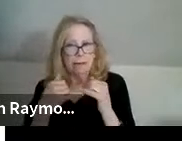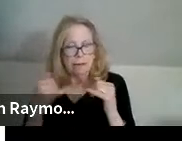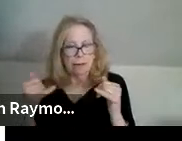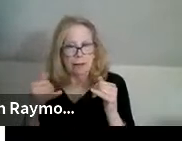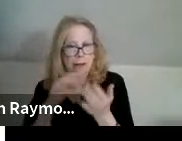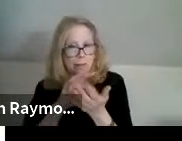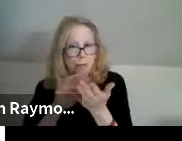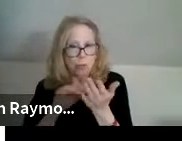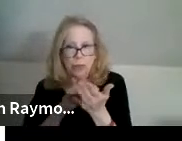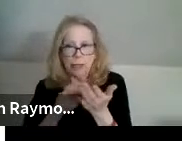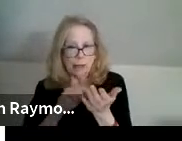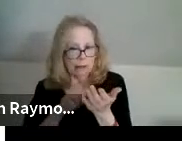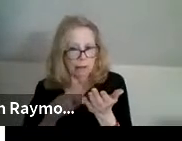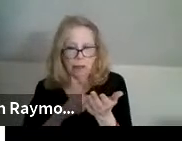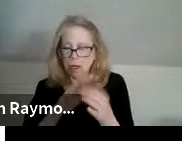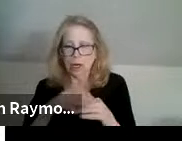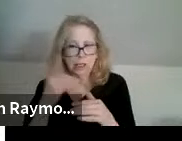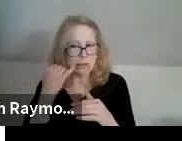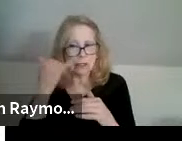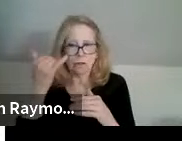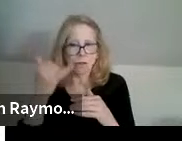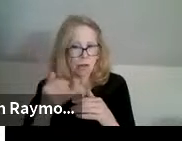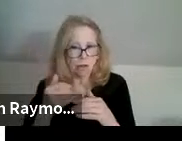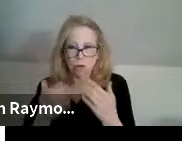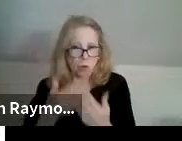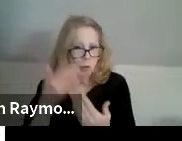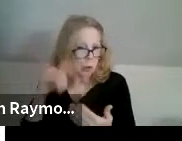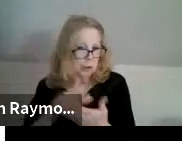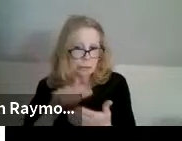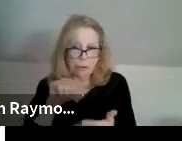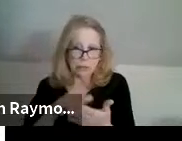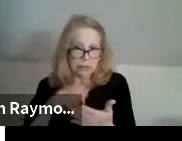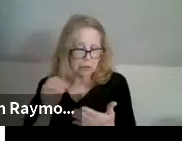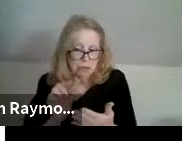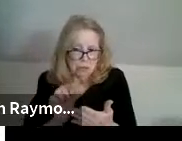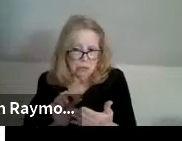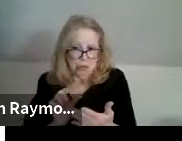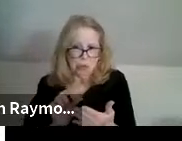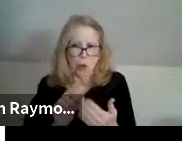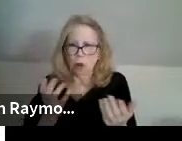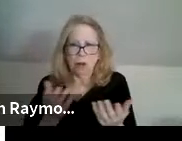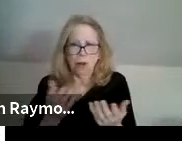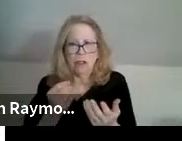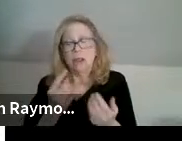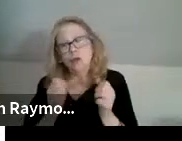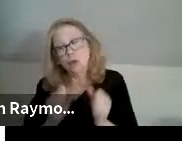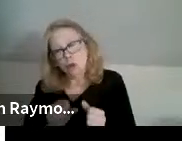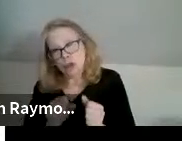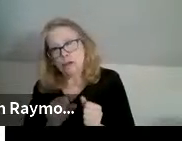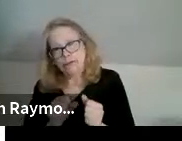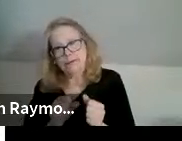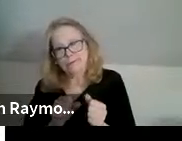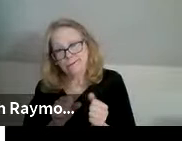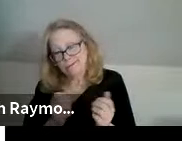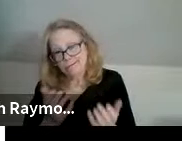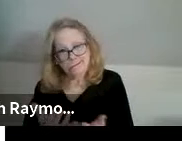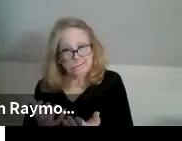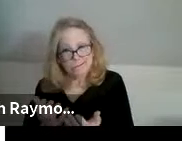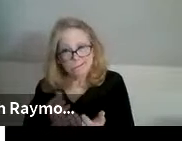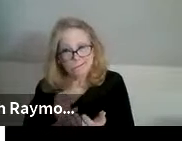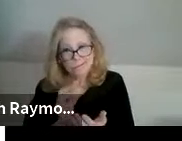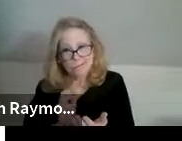Braille on a cell phone, just not enough space. Now, I suppose one could,